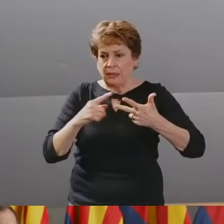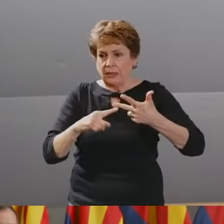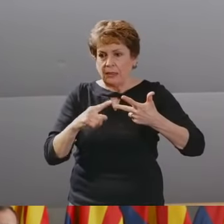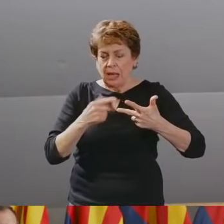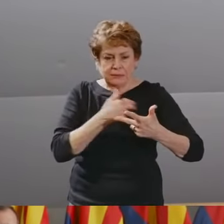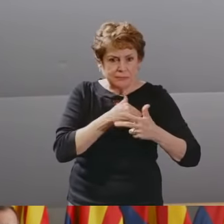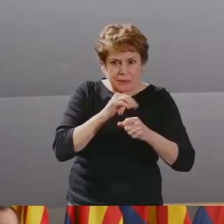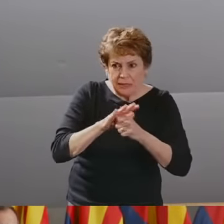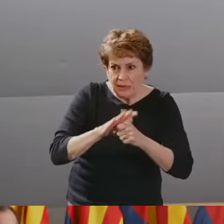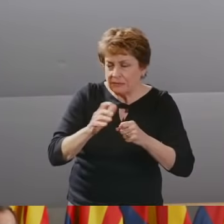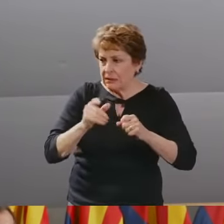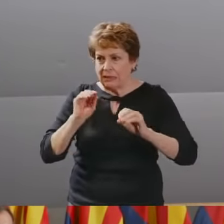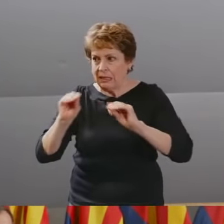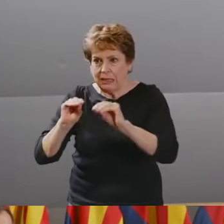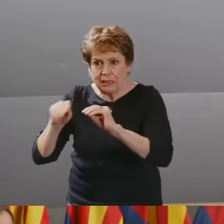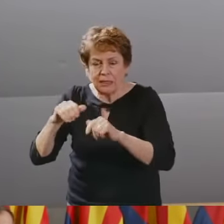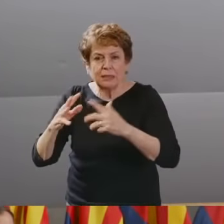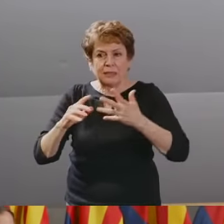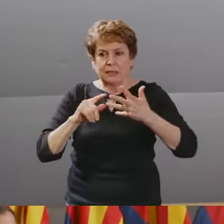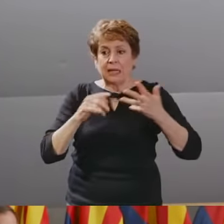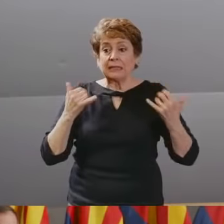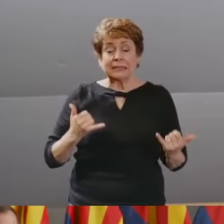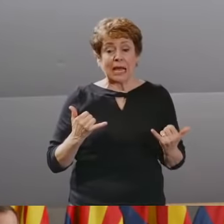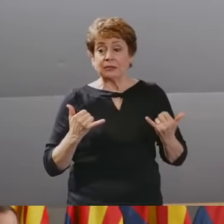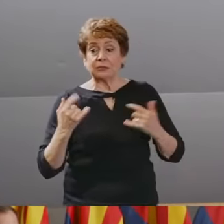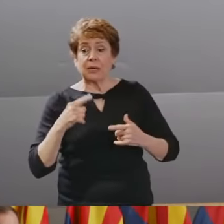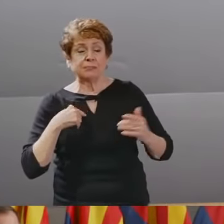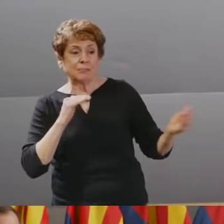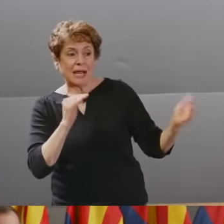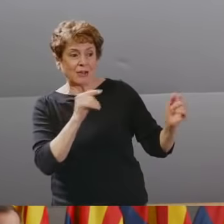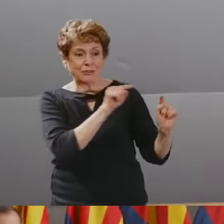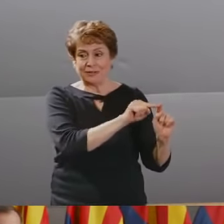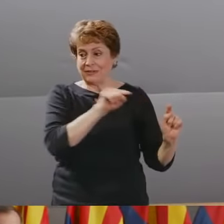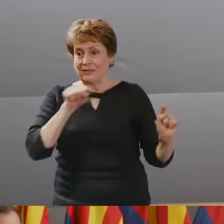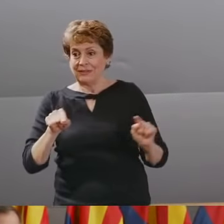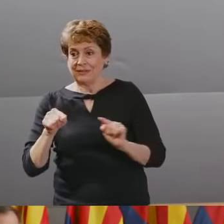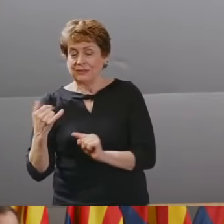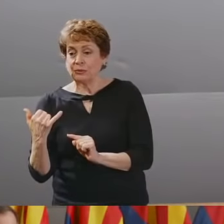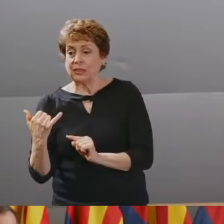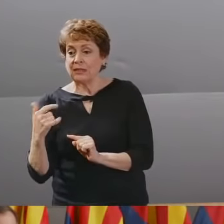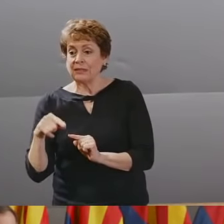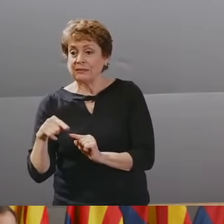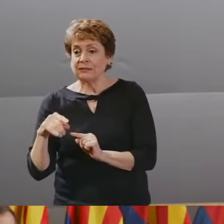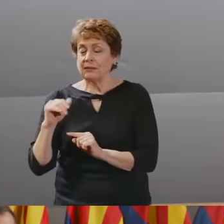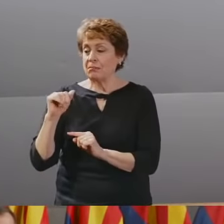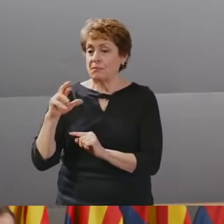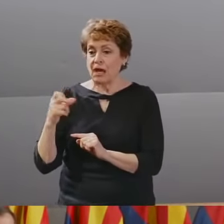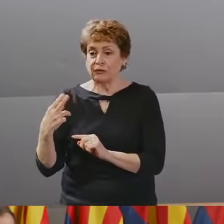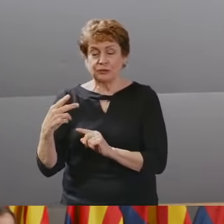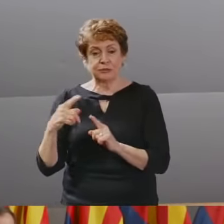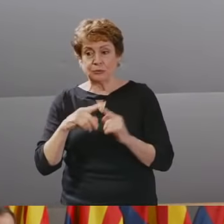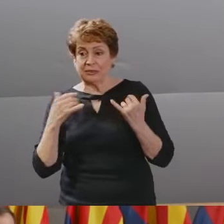at where Arizona is today versus where we were before the summer spike,